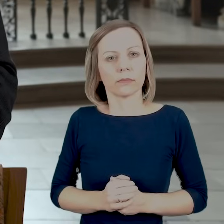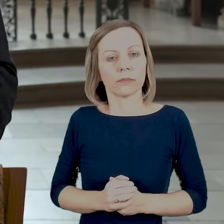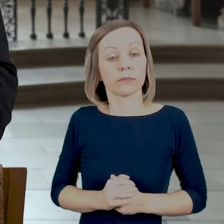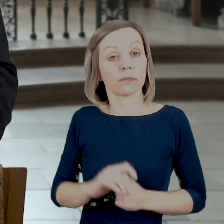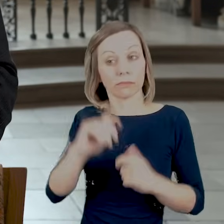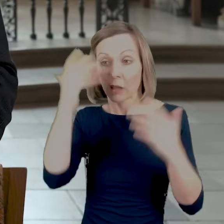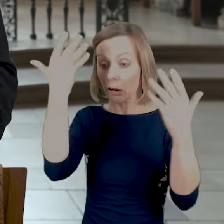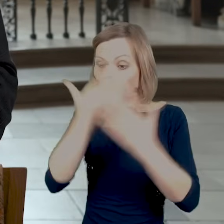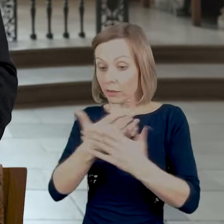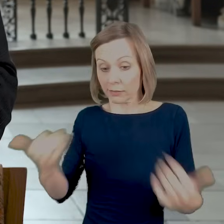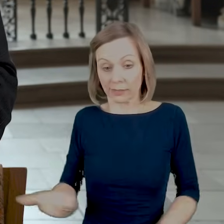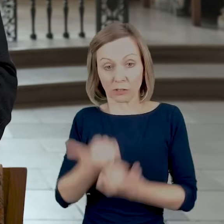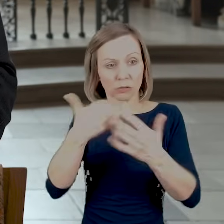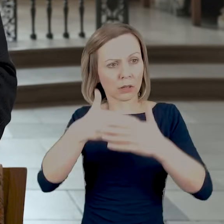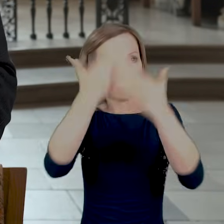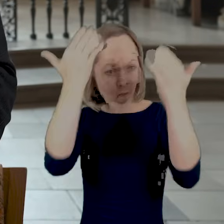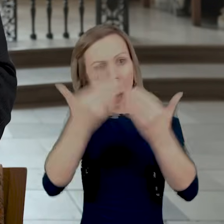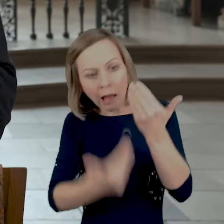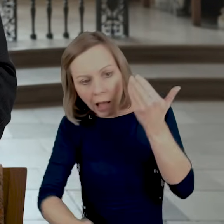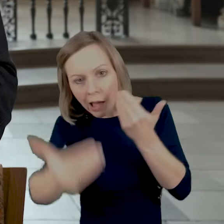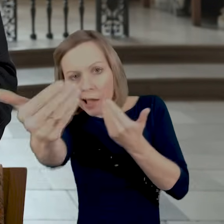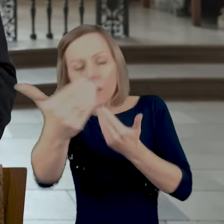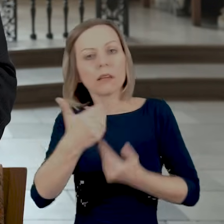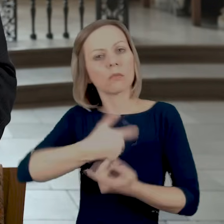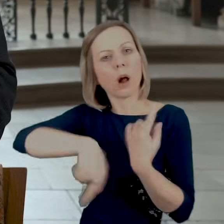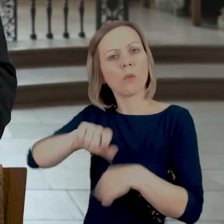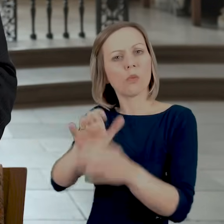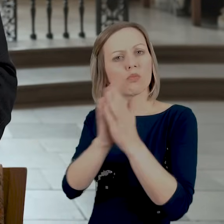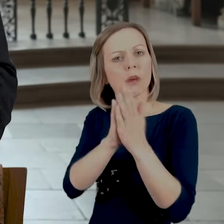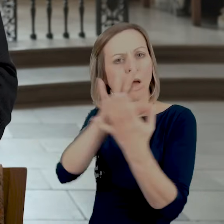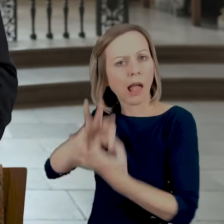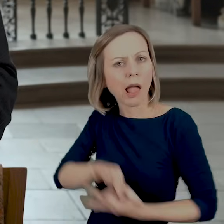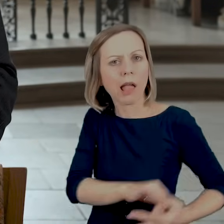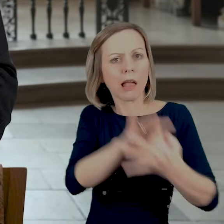kingdom. The night has passed and the day lies open before us. Let